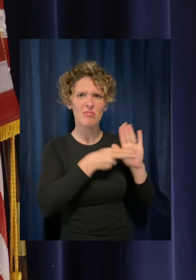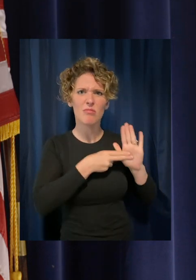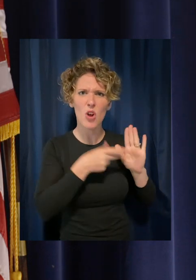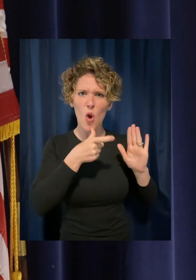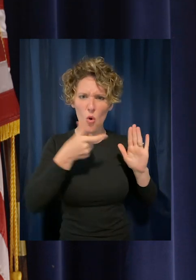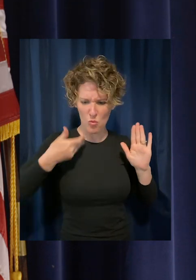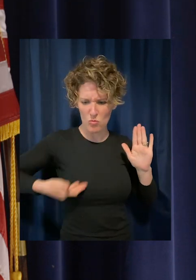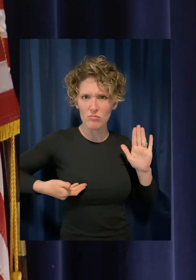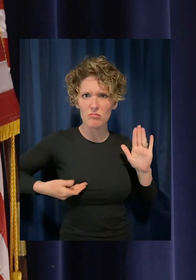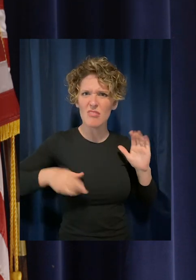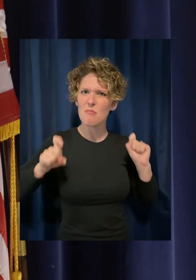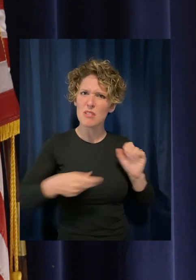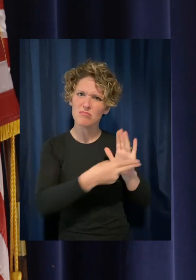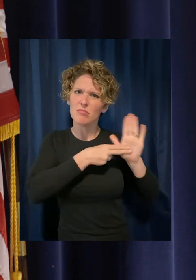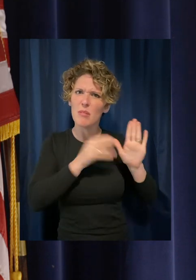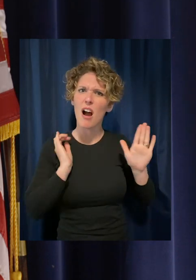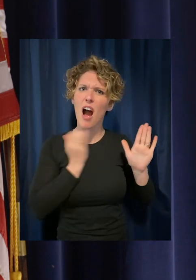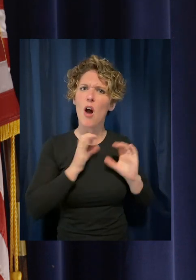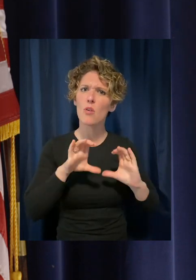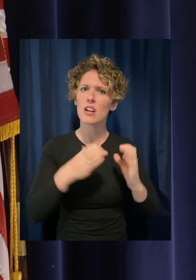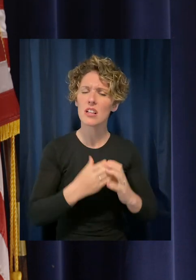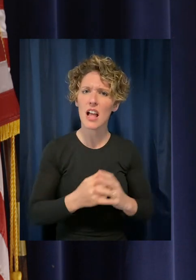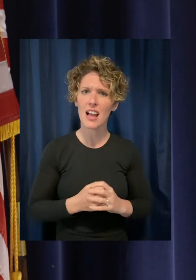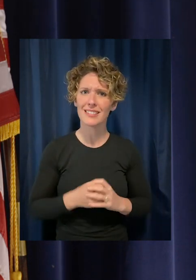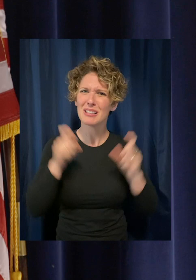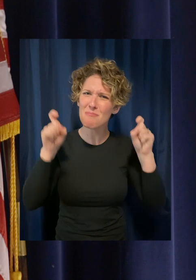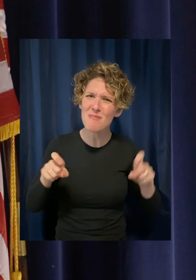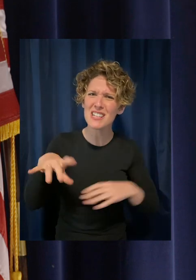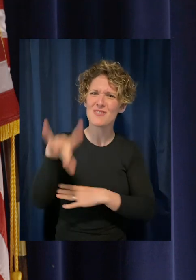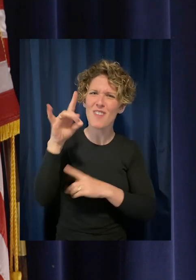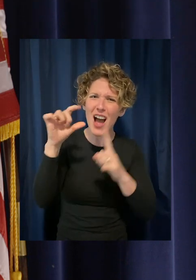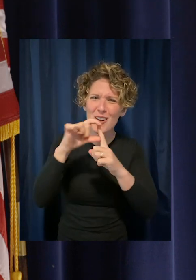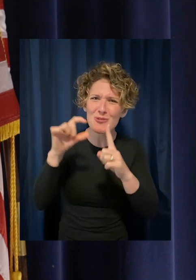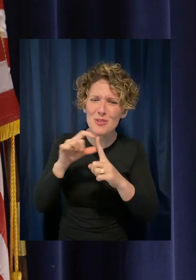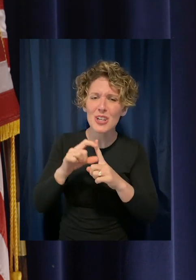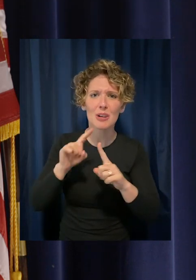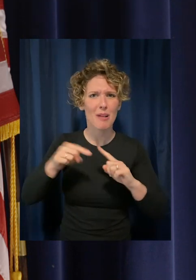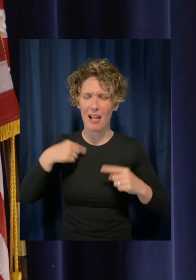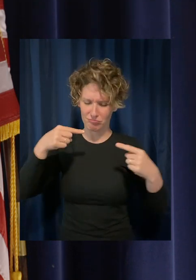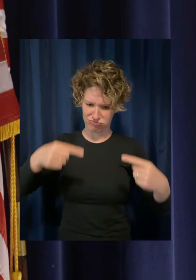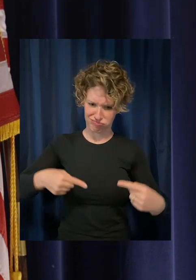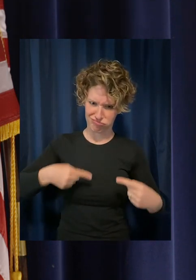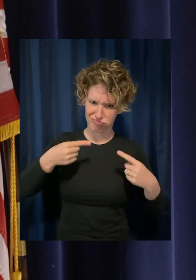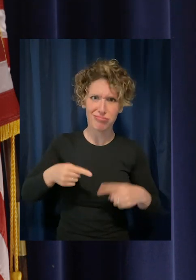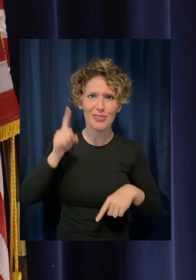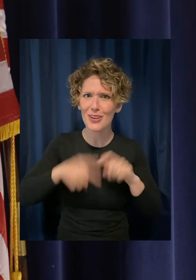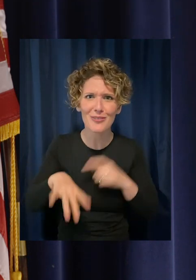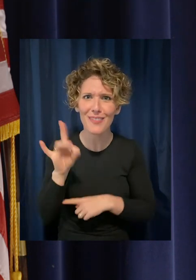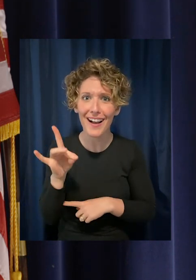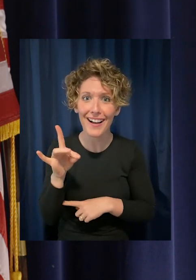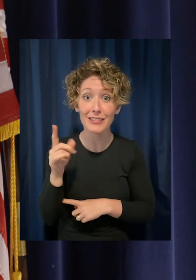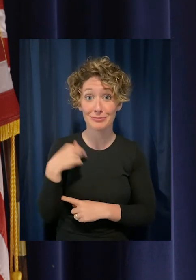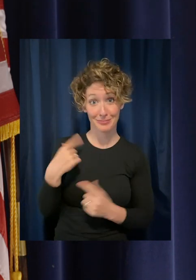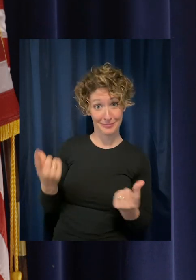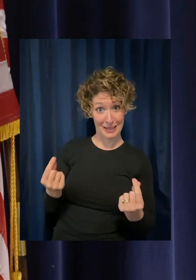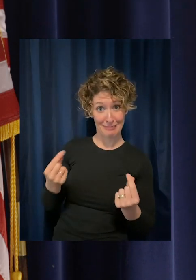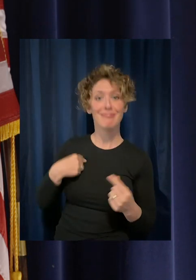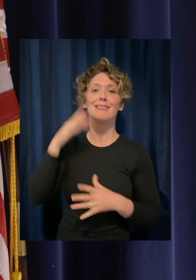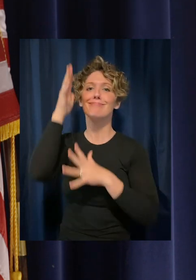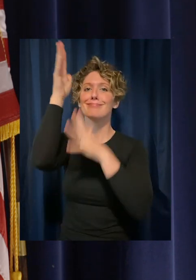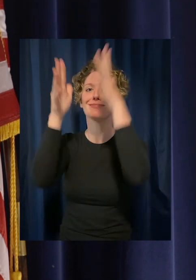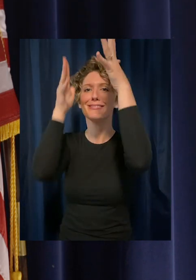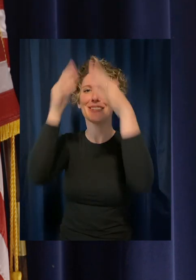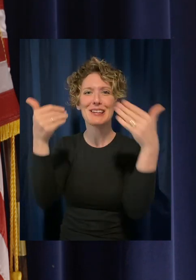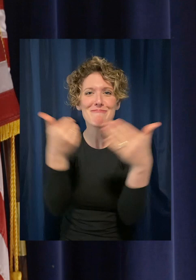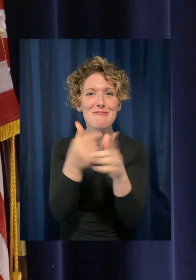I struggled to find a singular word to represent us completely, so I took it upon myself to create a new word to represent